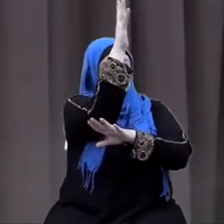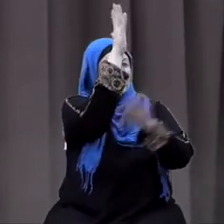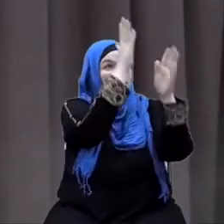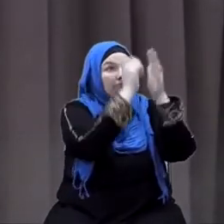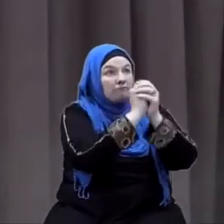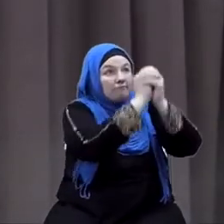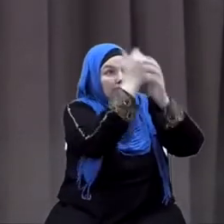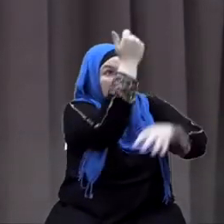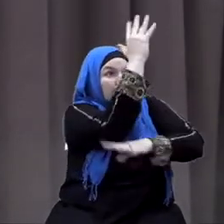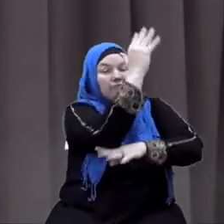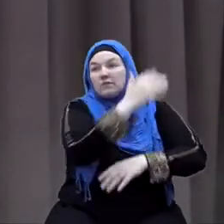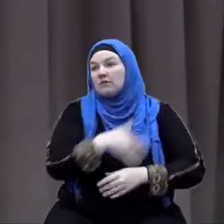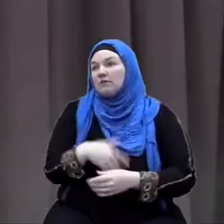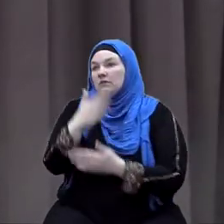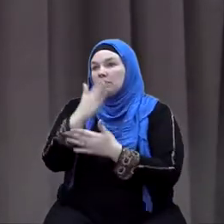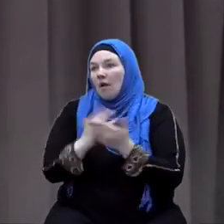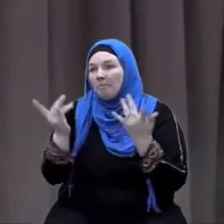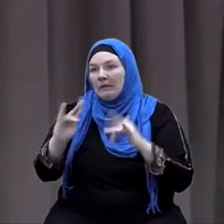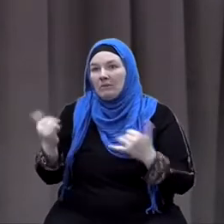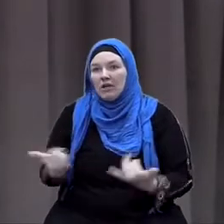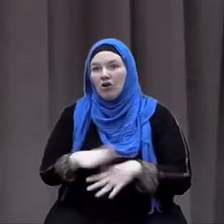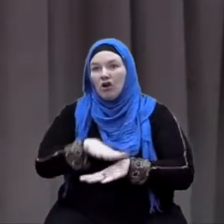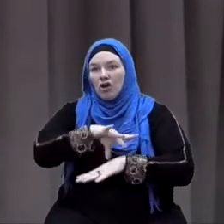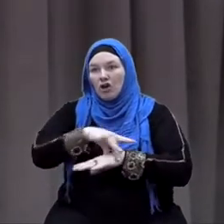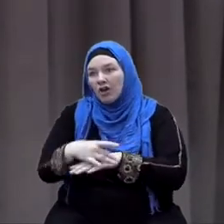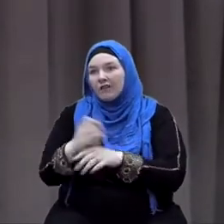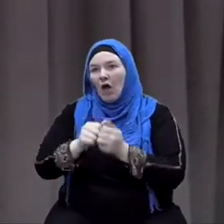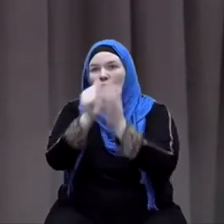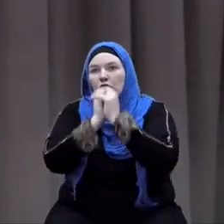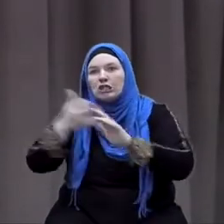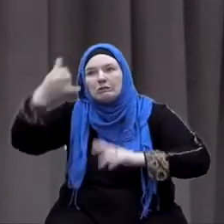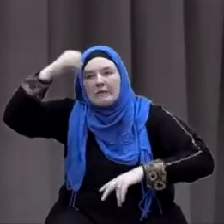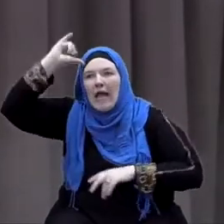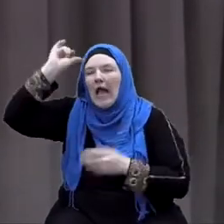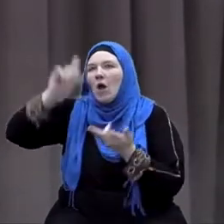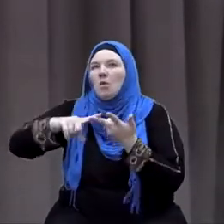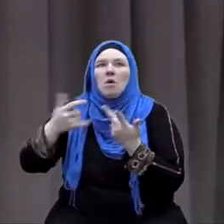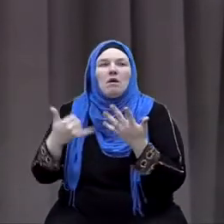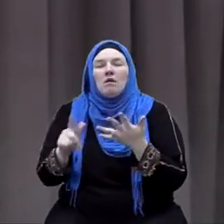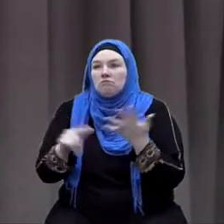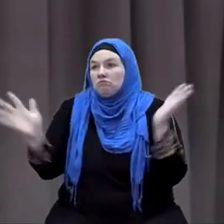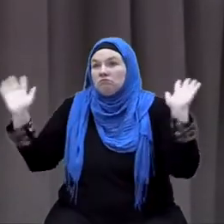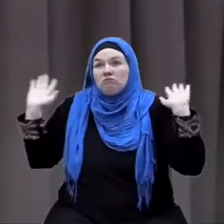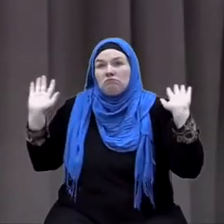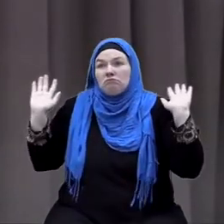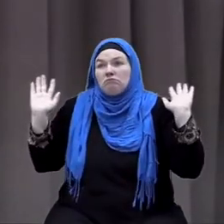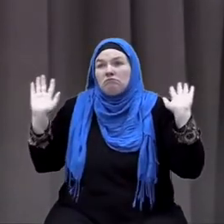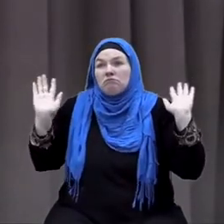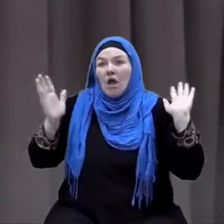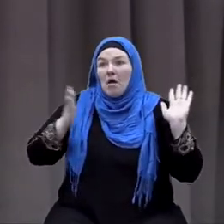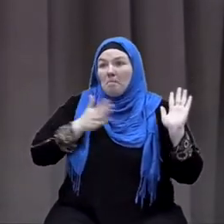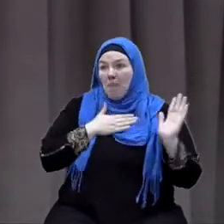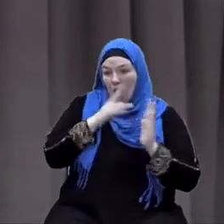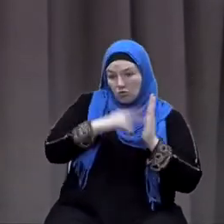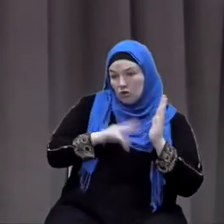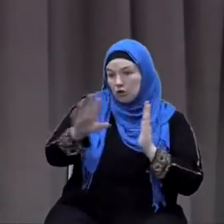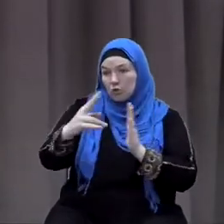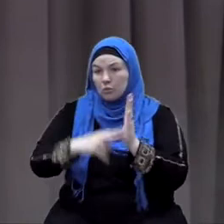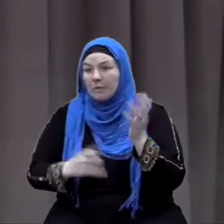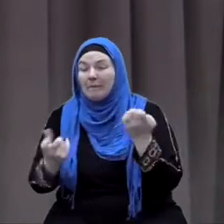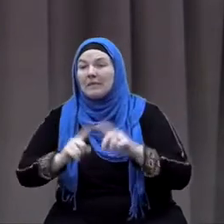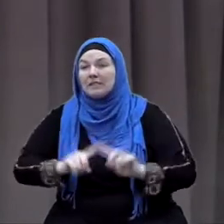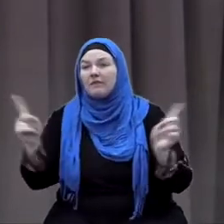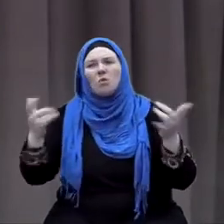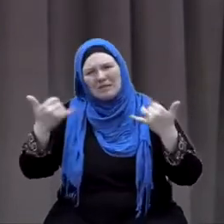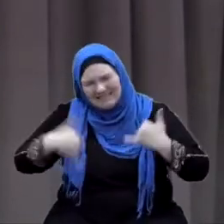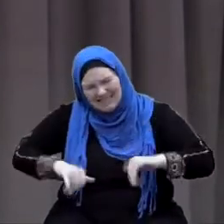ability to understand is not the same. Our ability and desires to understand are not the same. So we'll continue to